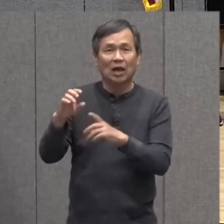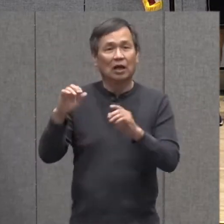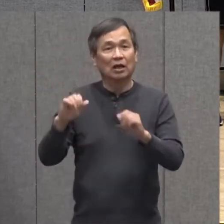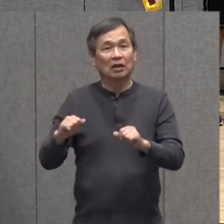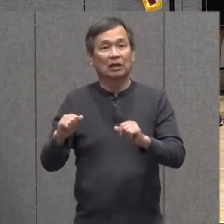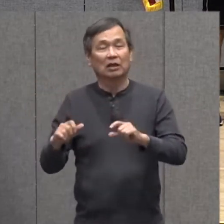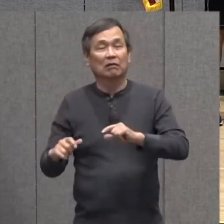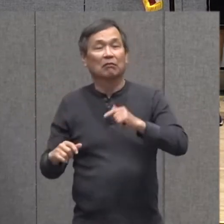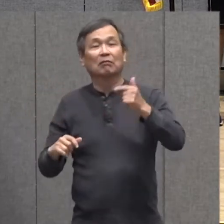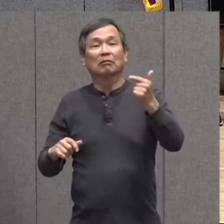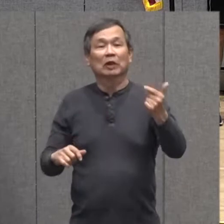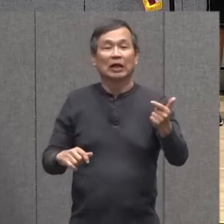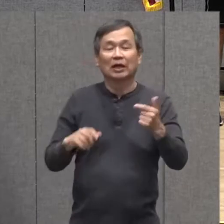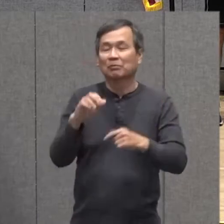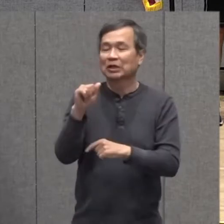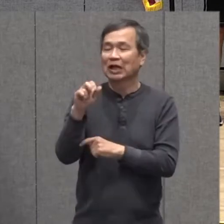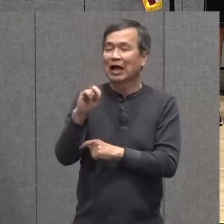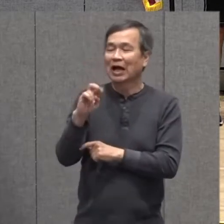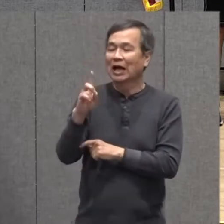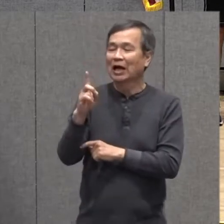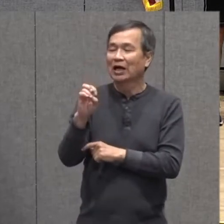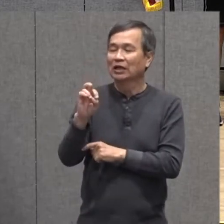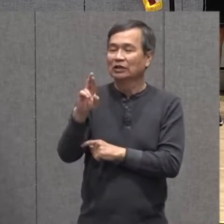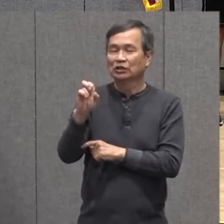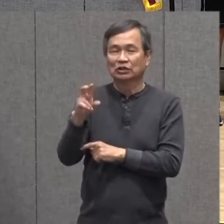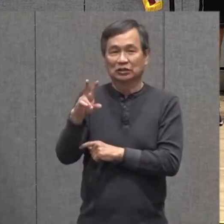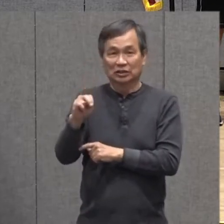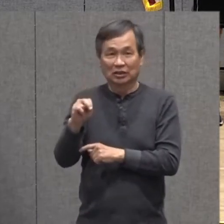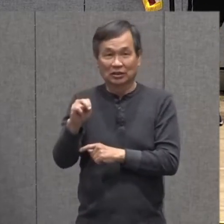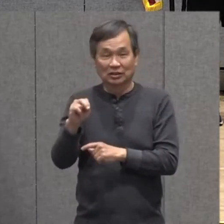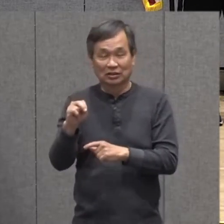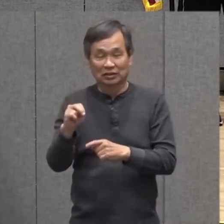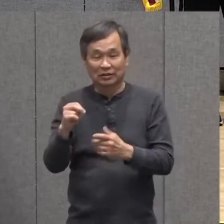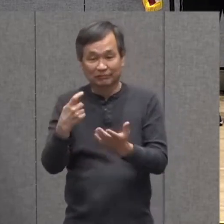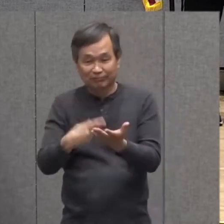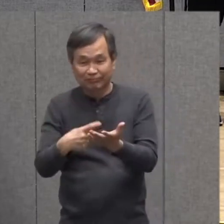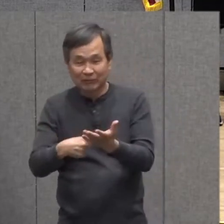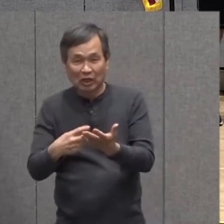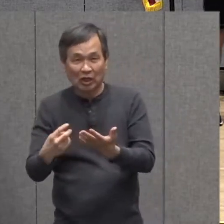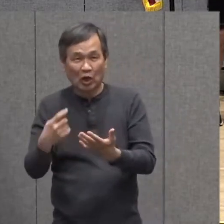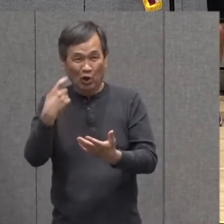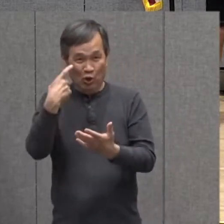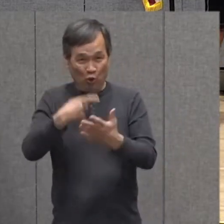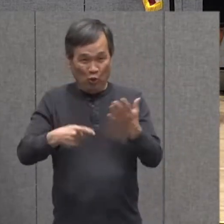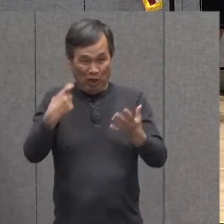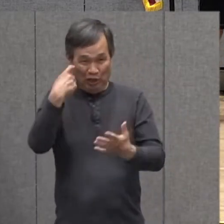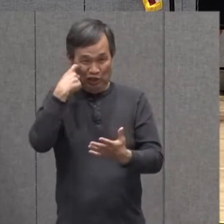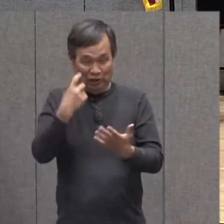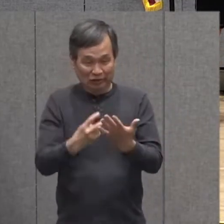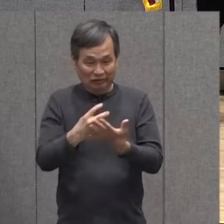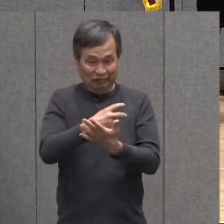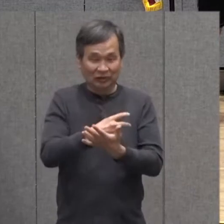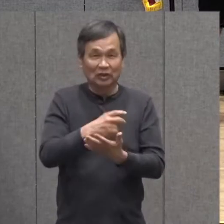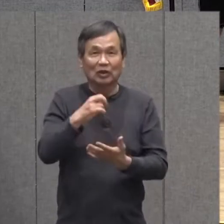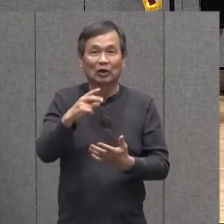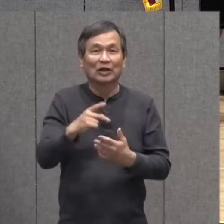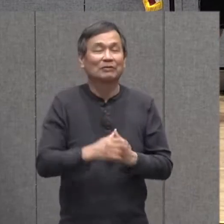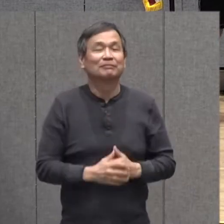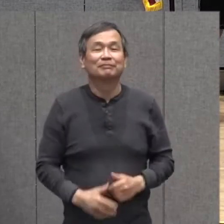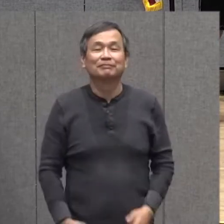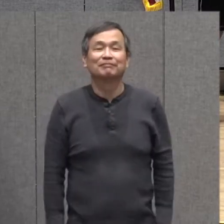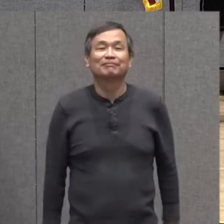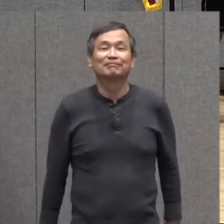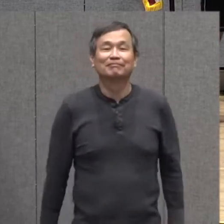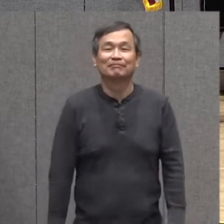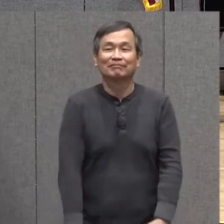ahead and let Mr. Anderson review everything that we have done. Gracias por estar con nosotros.